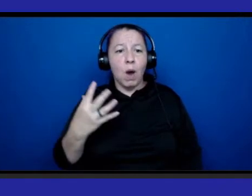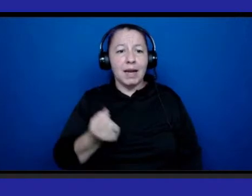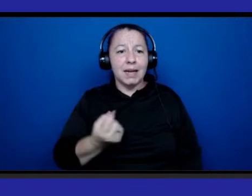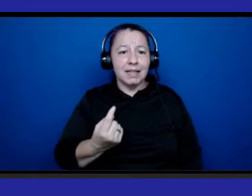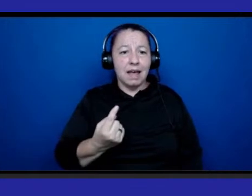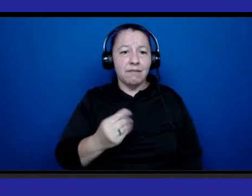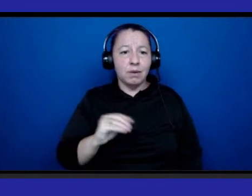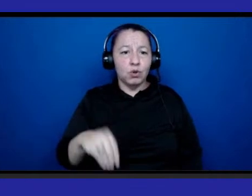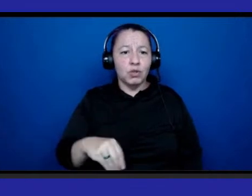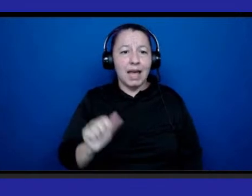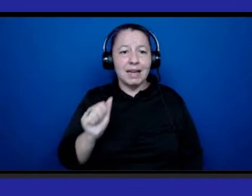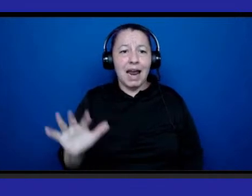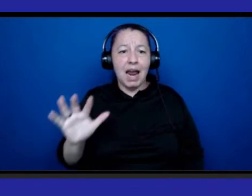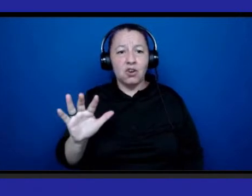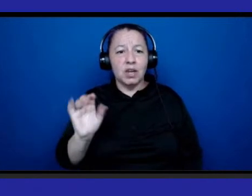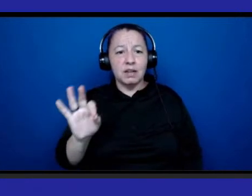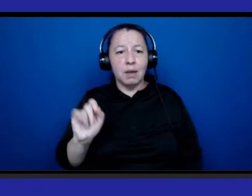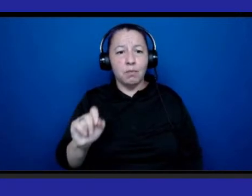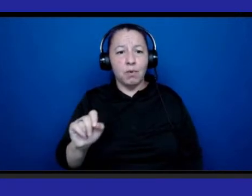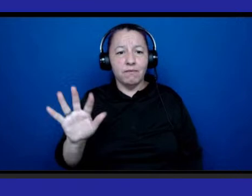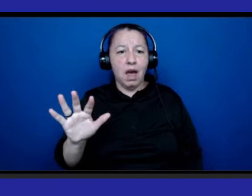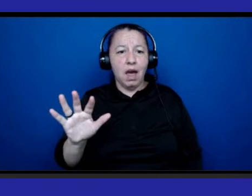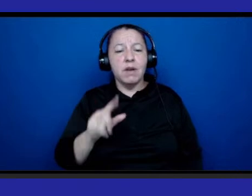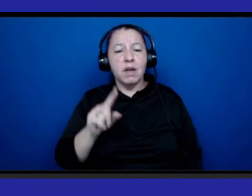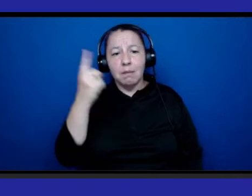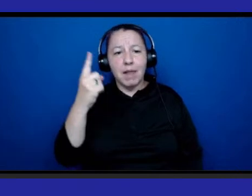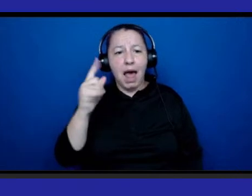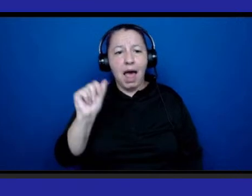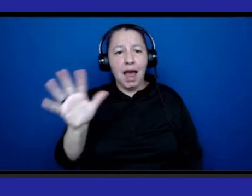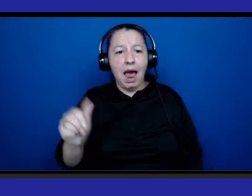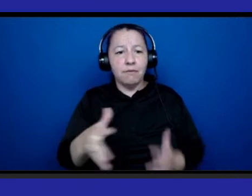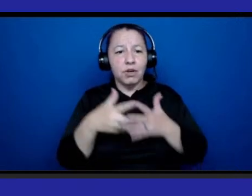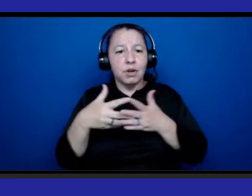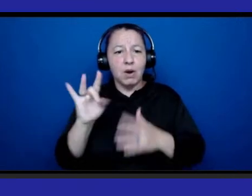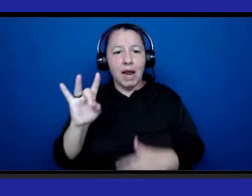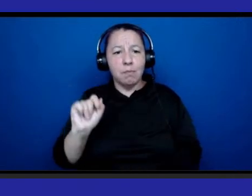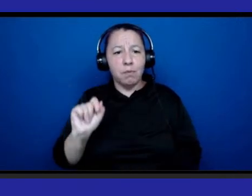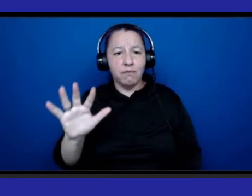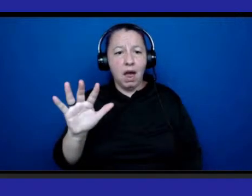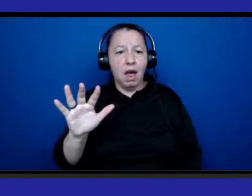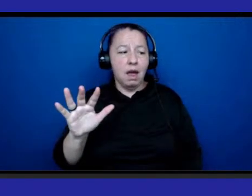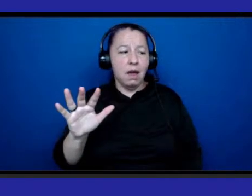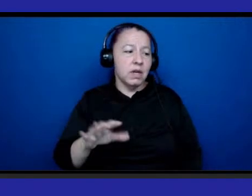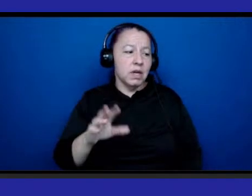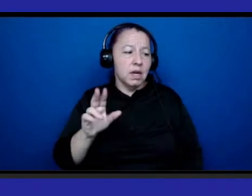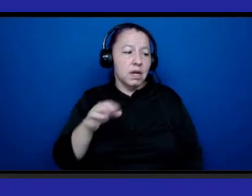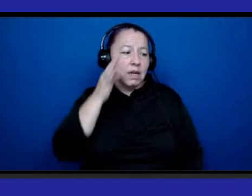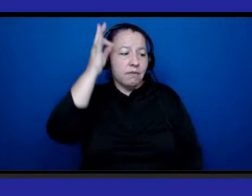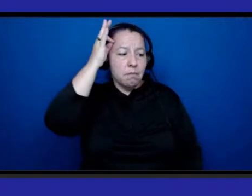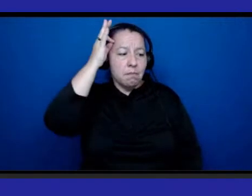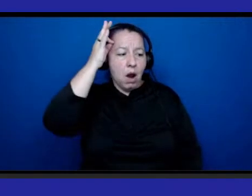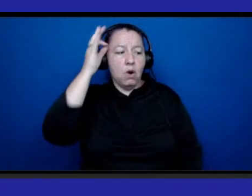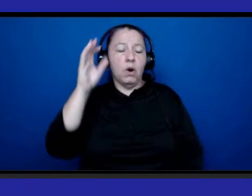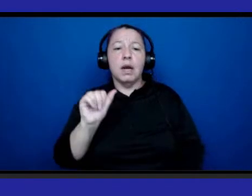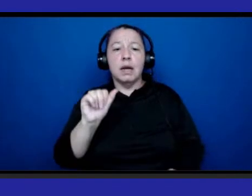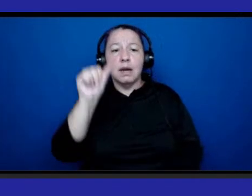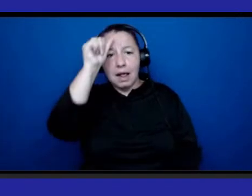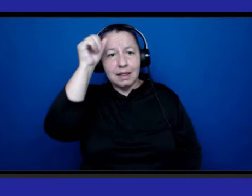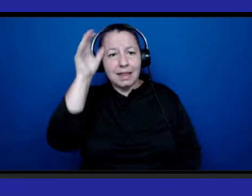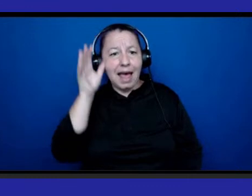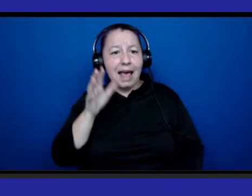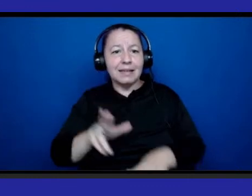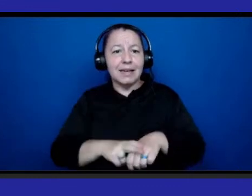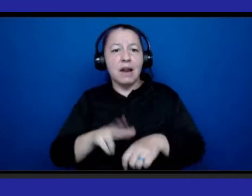Asian 9.5, Black African American 8.5, Native American Alaskan Native 3.3%,